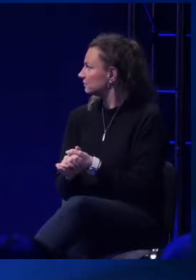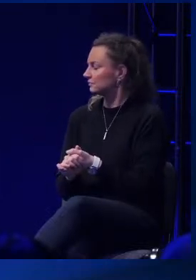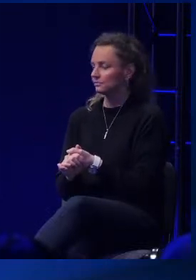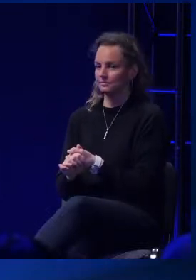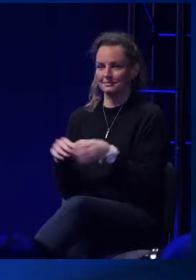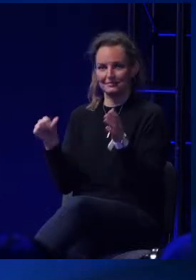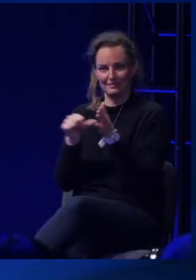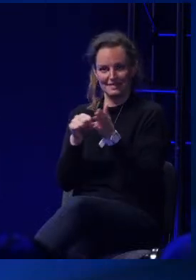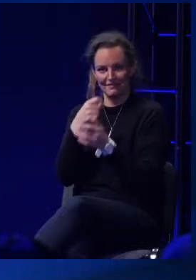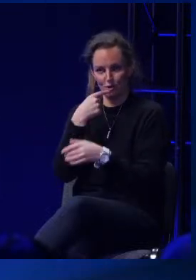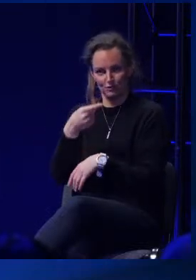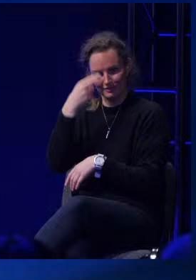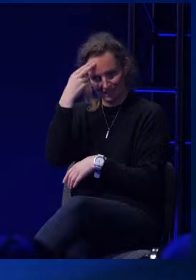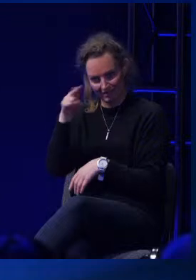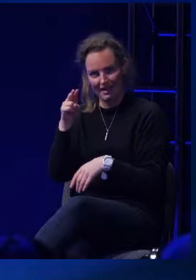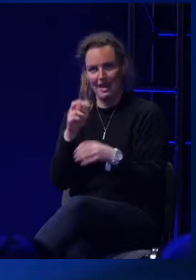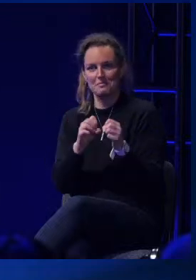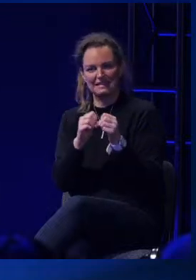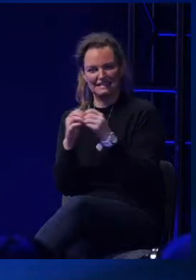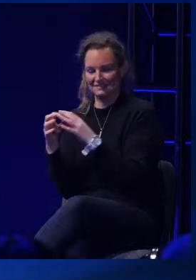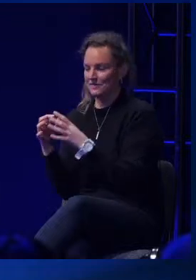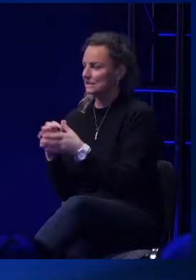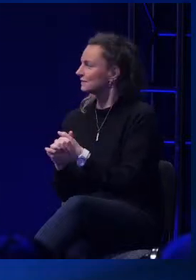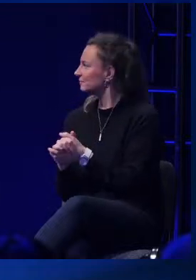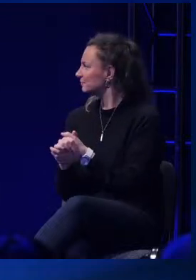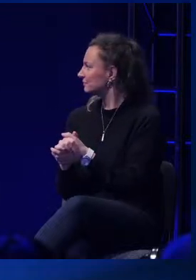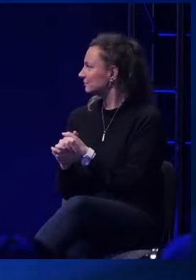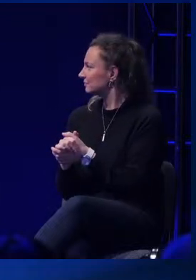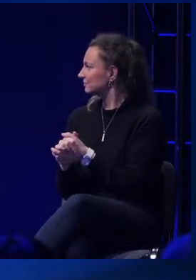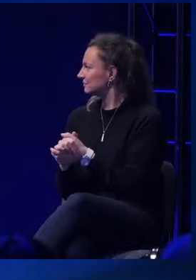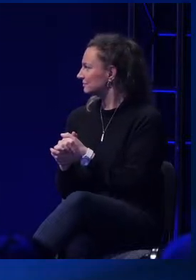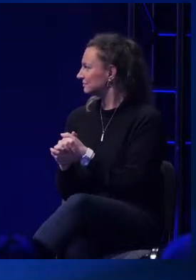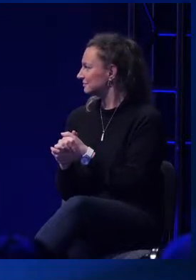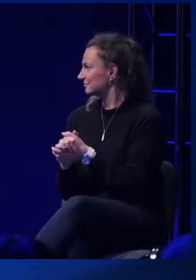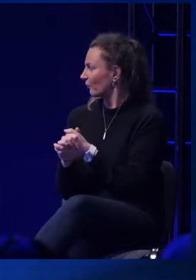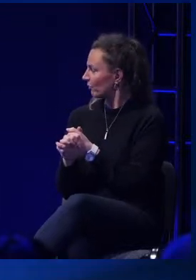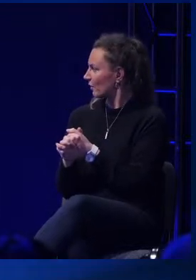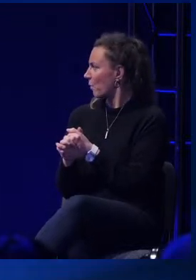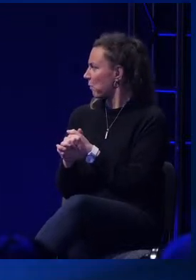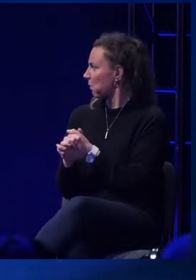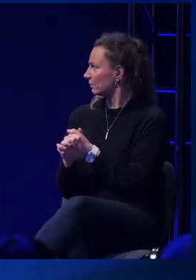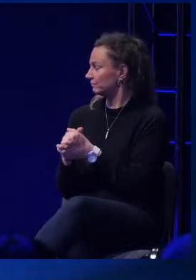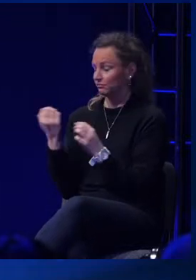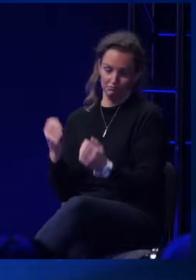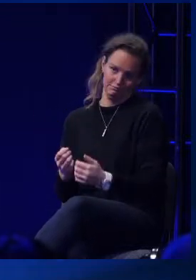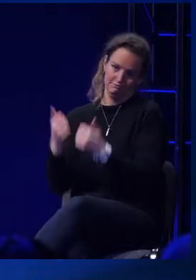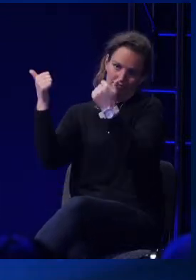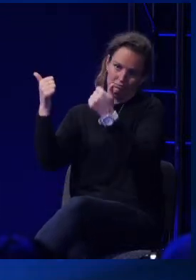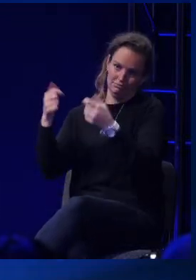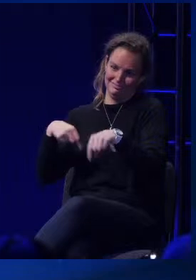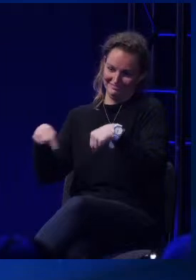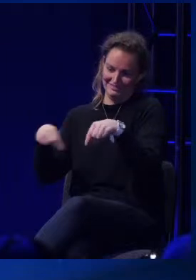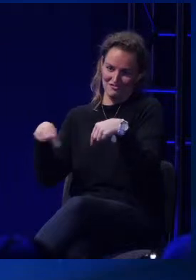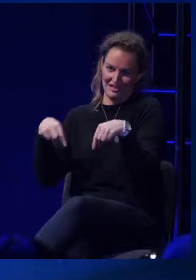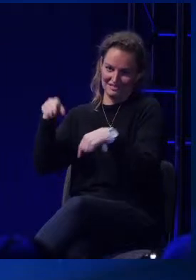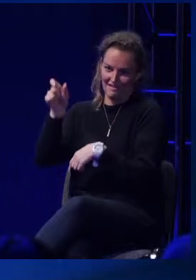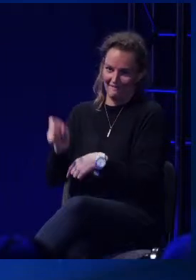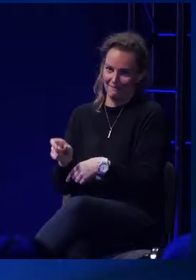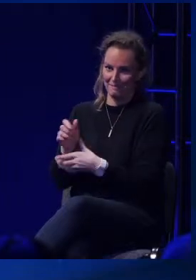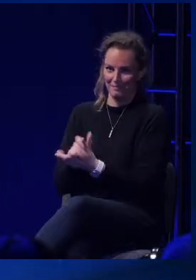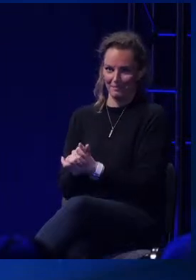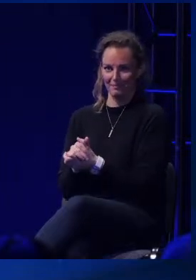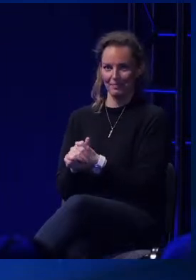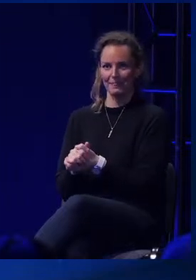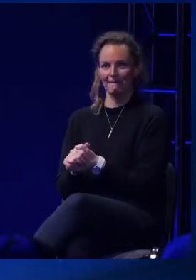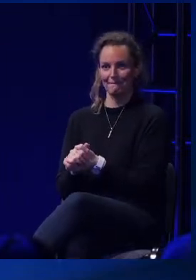Zwiaginczew. Yes. Yes. Who did Leviathan, Loveless, I mean, great director. Yeah, you did lots of